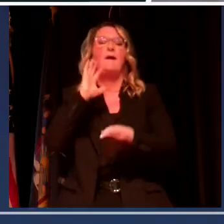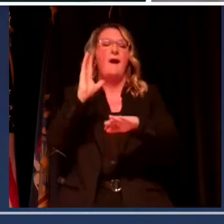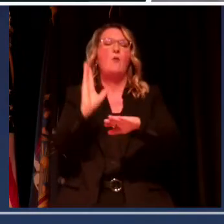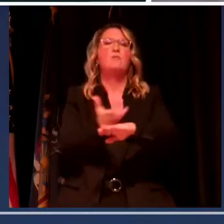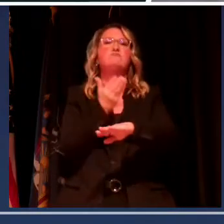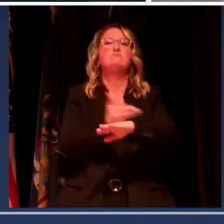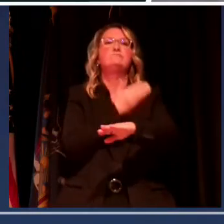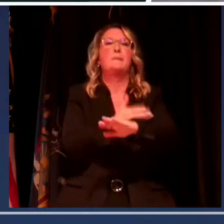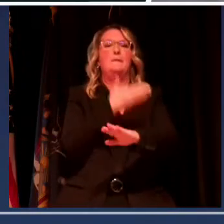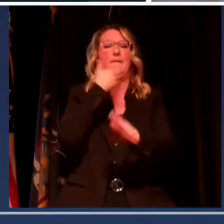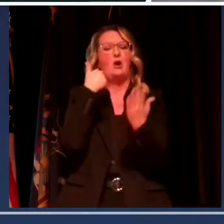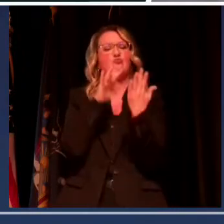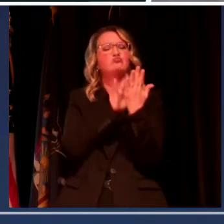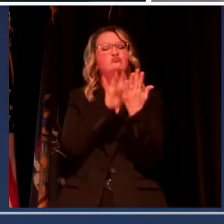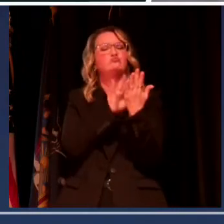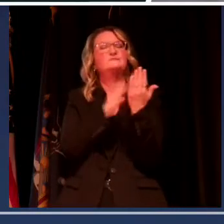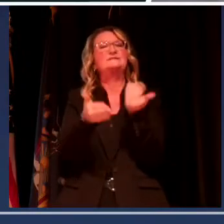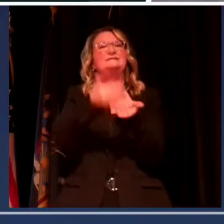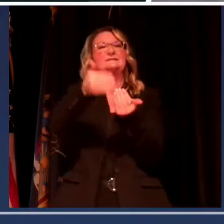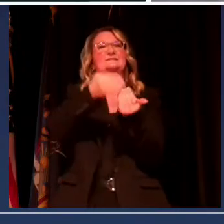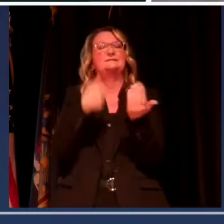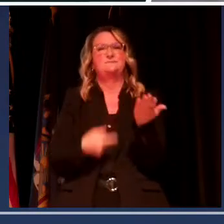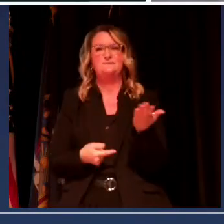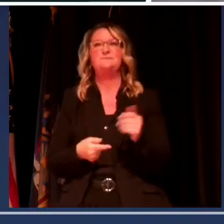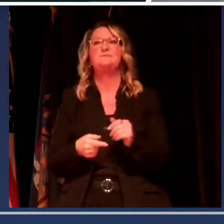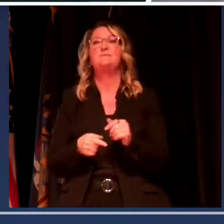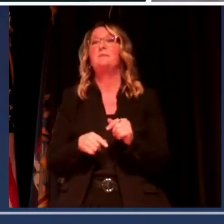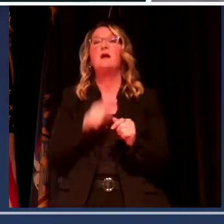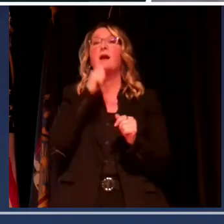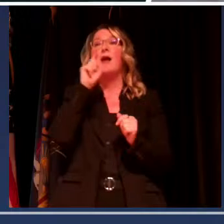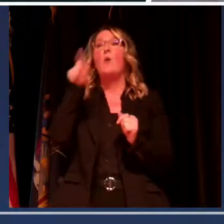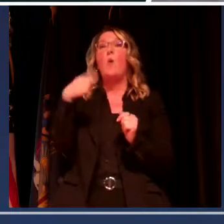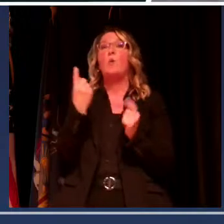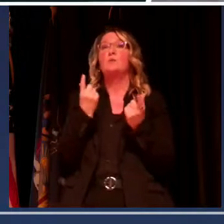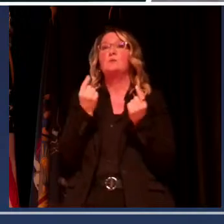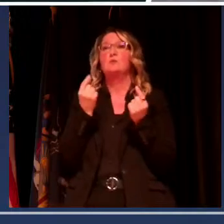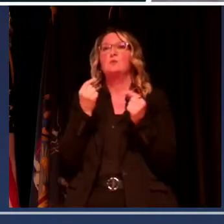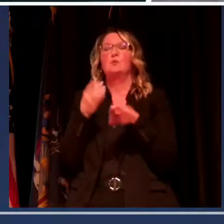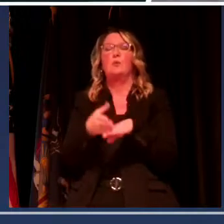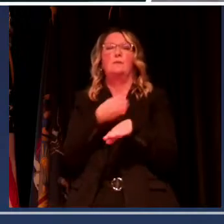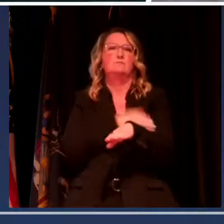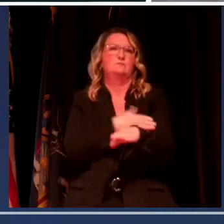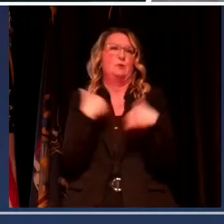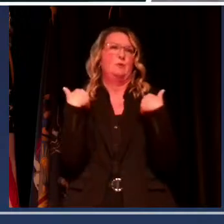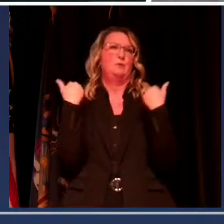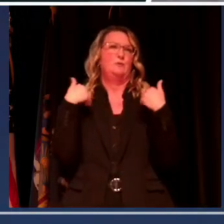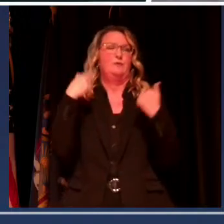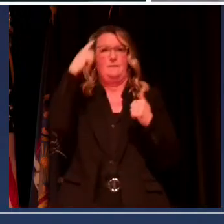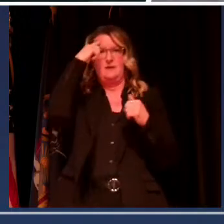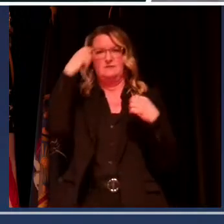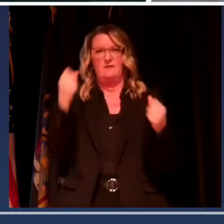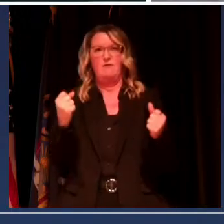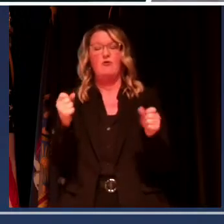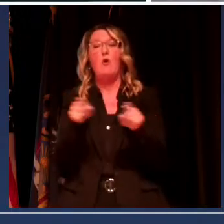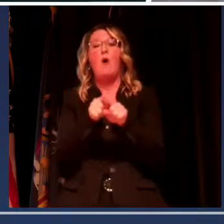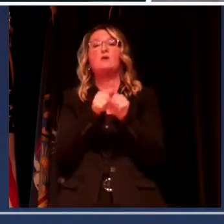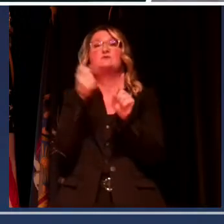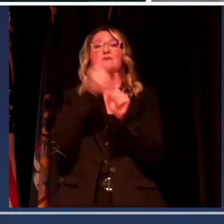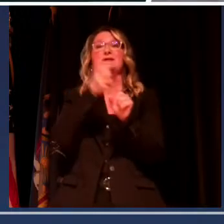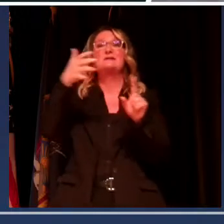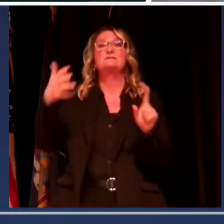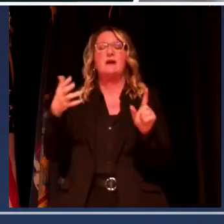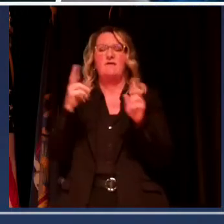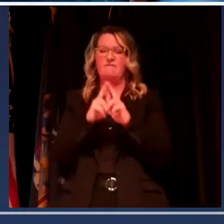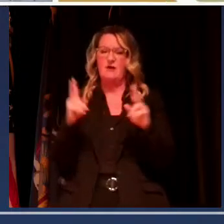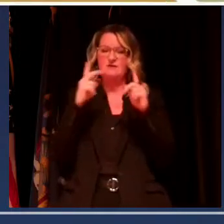better user interface. But that's not all we are doing to improve youth mental health. We will also expand on the very